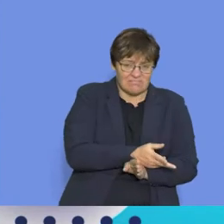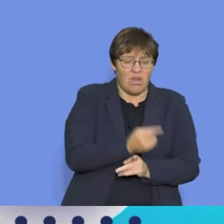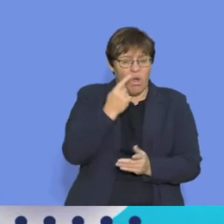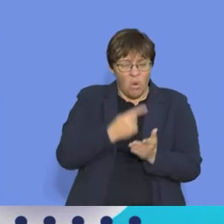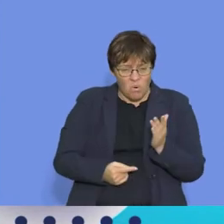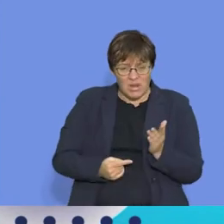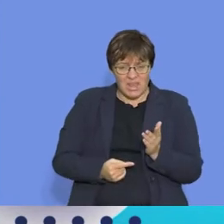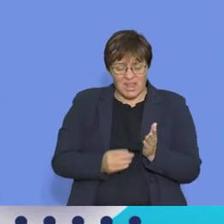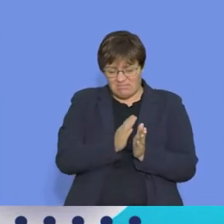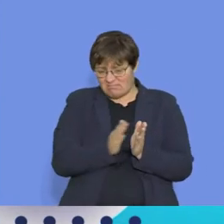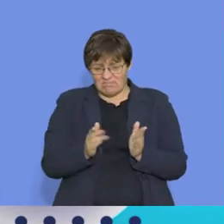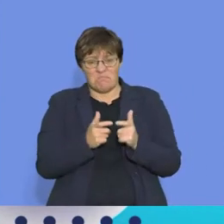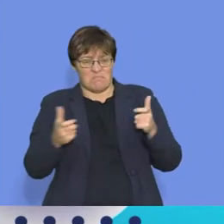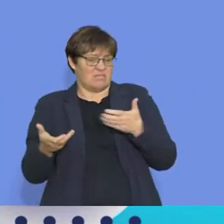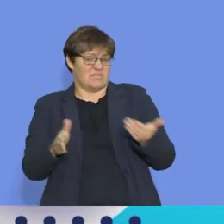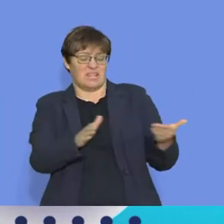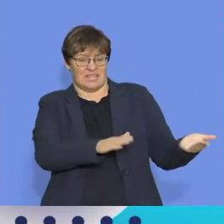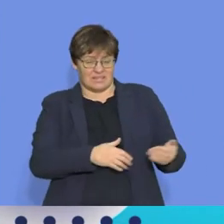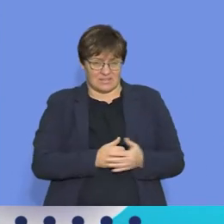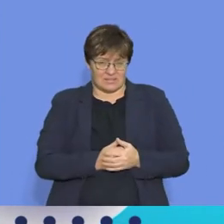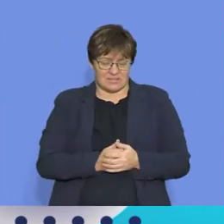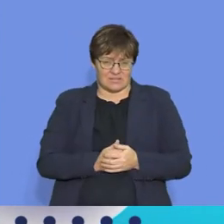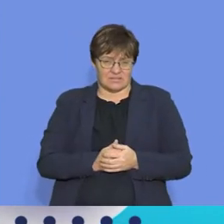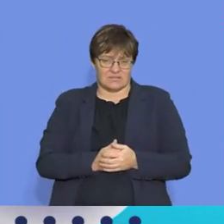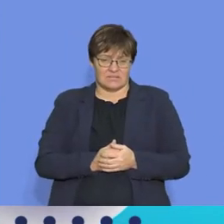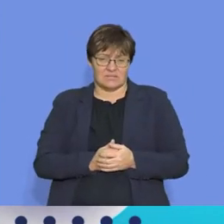seen except in mass extinction events.